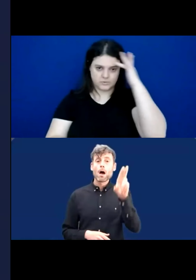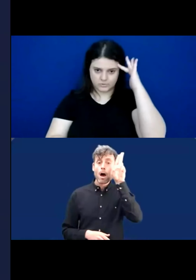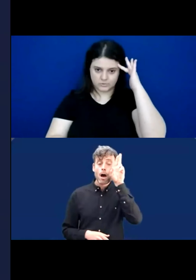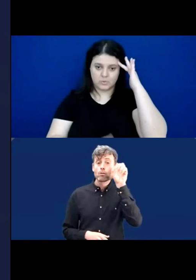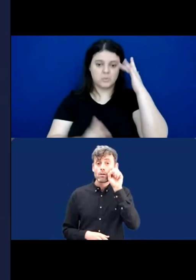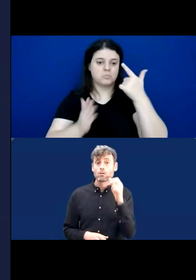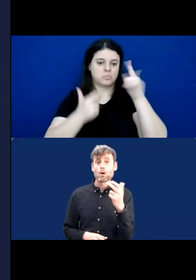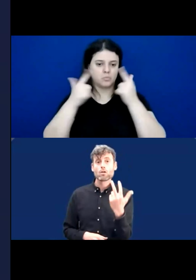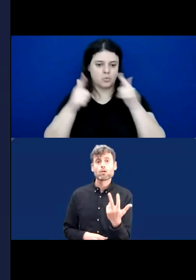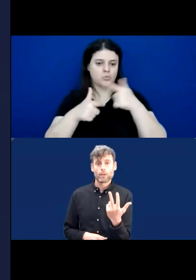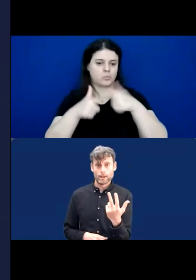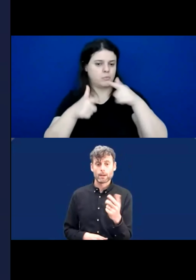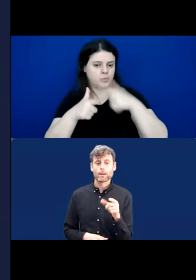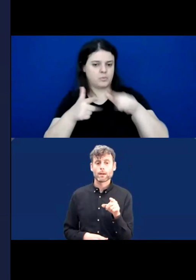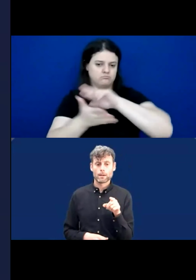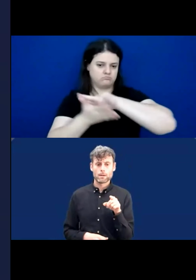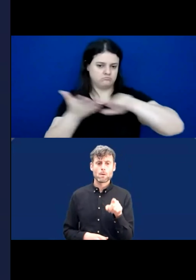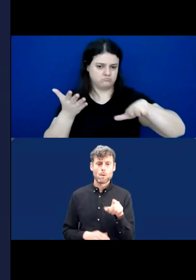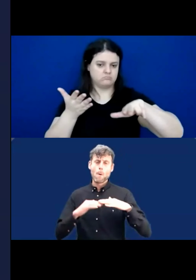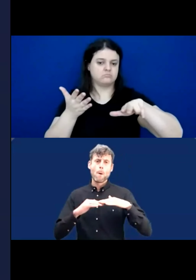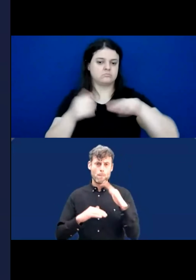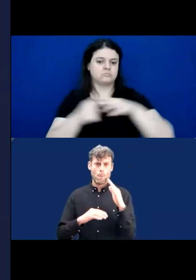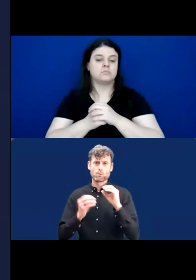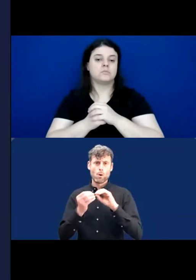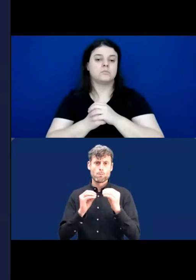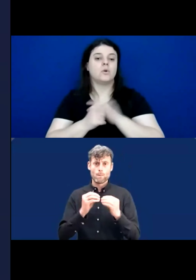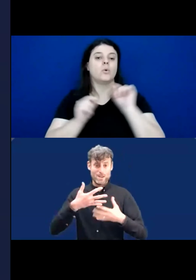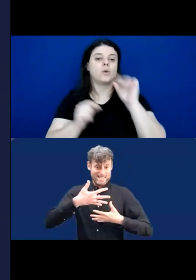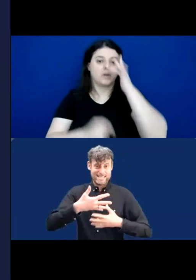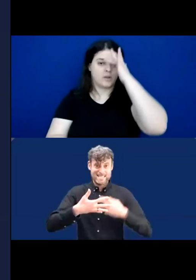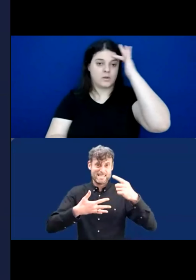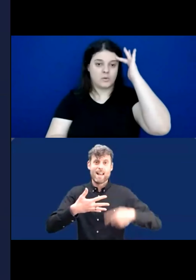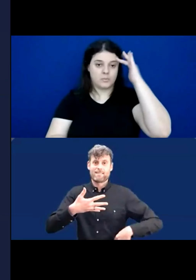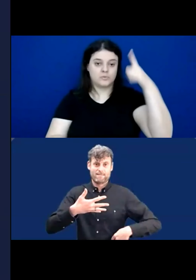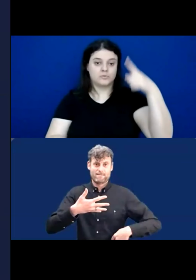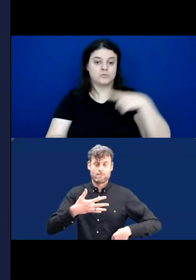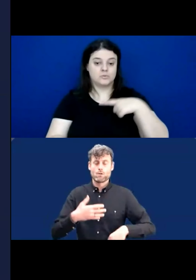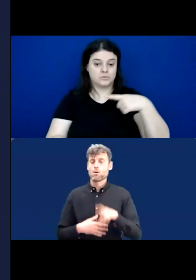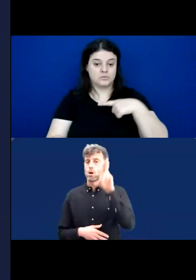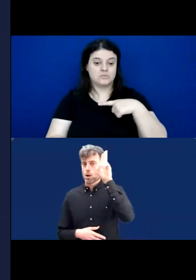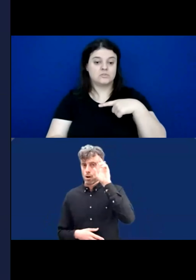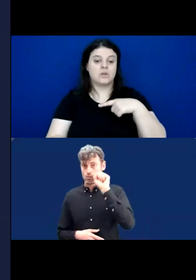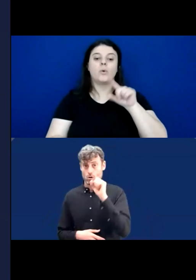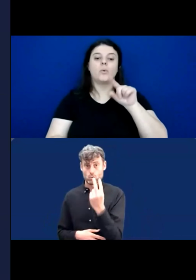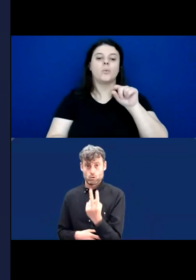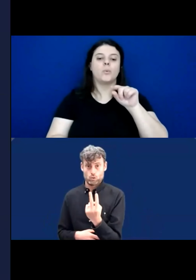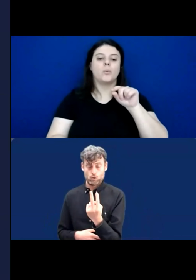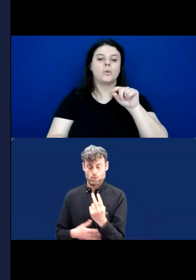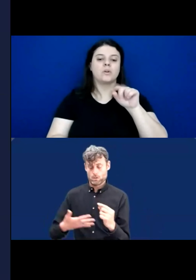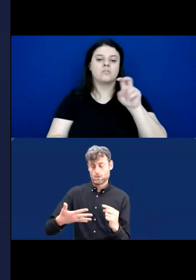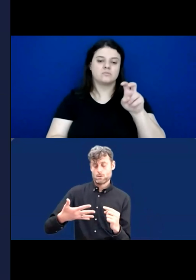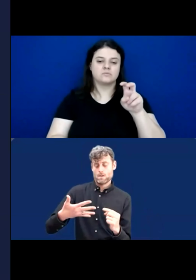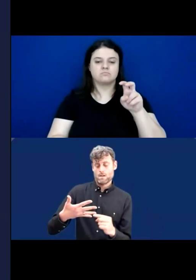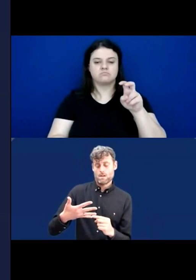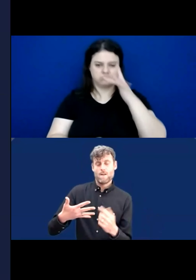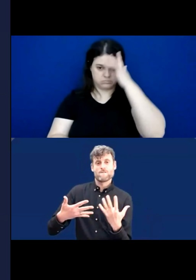most problems for 10 of the outcomes, and people with Usher 2 in 5, and persons with